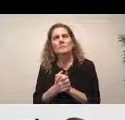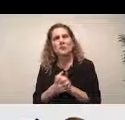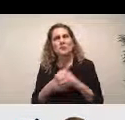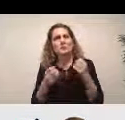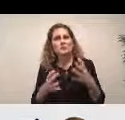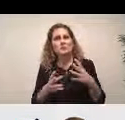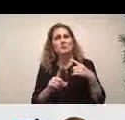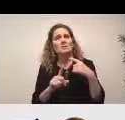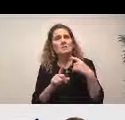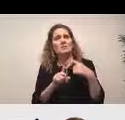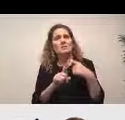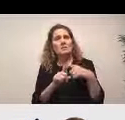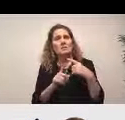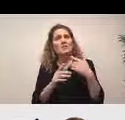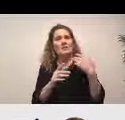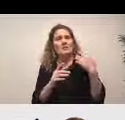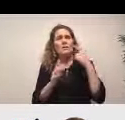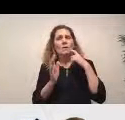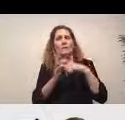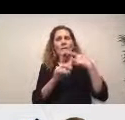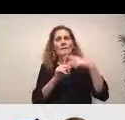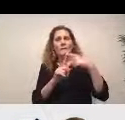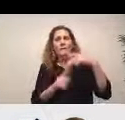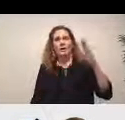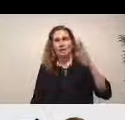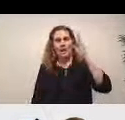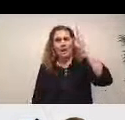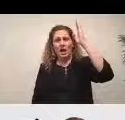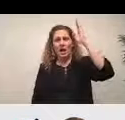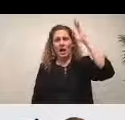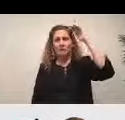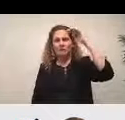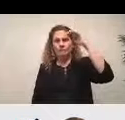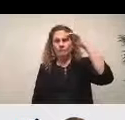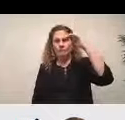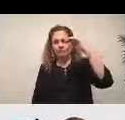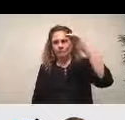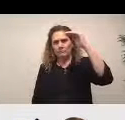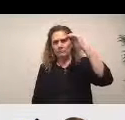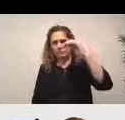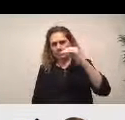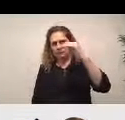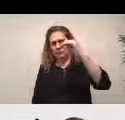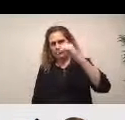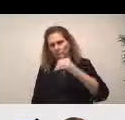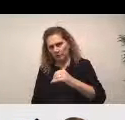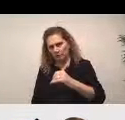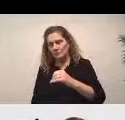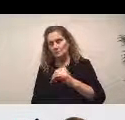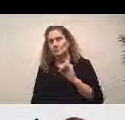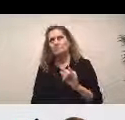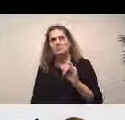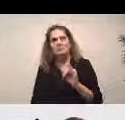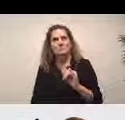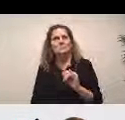positive and be optimistic, but yet keep in mind that we are still at rates higher than we were